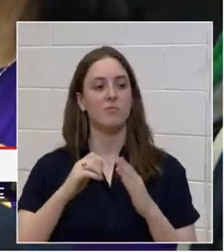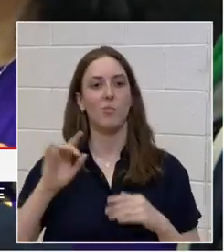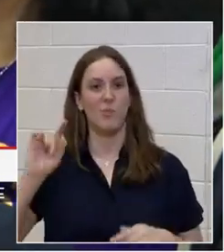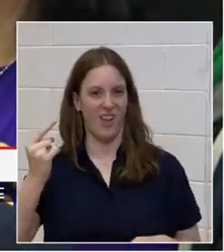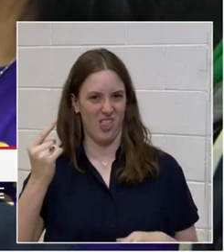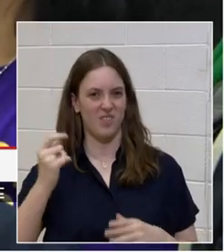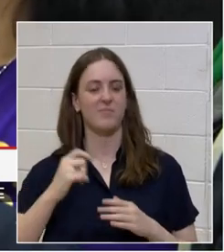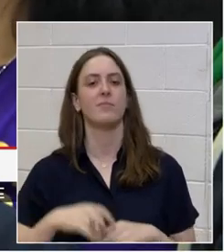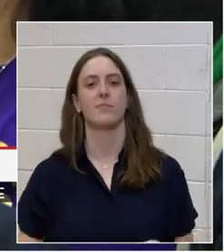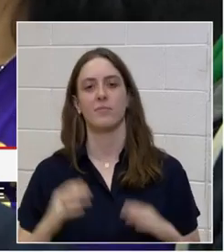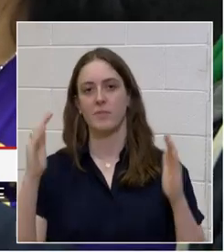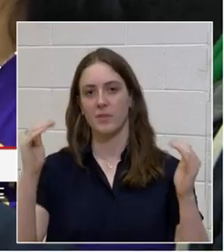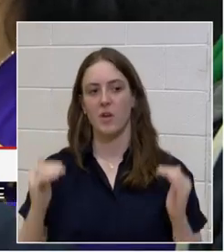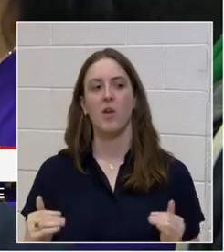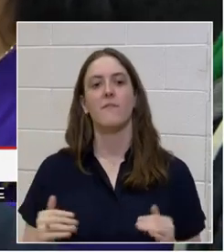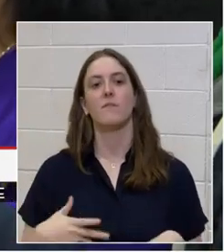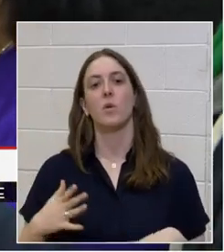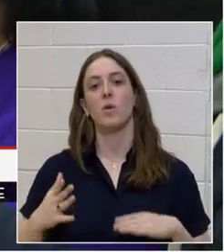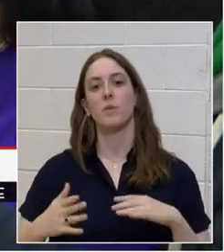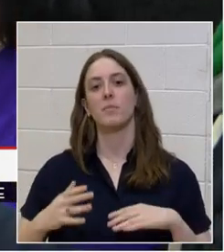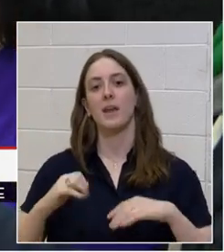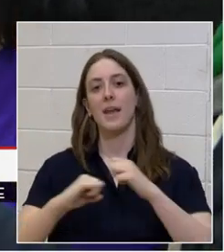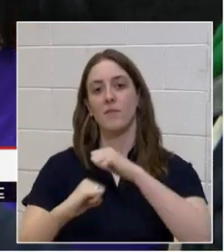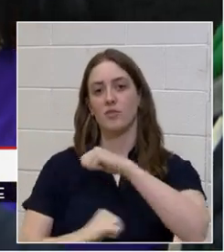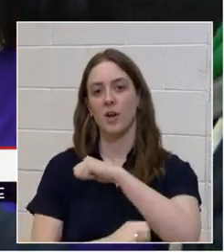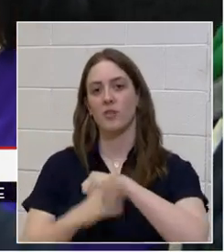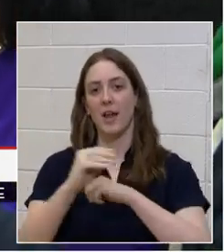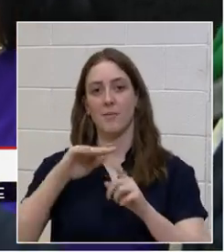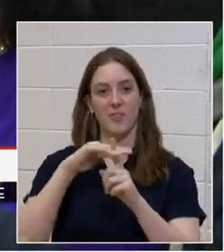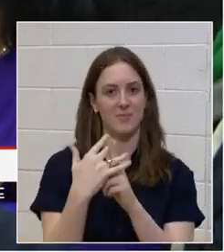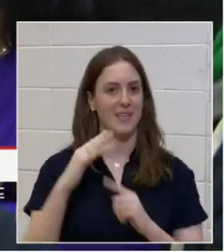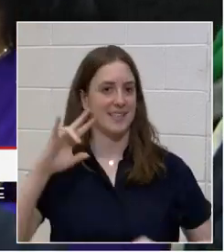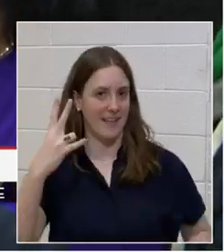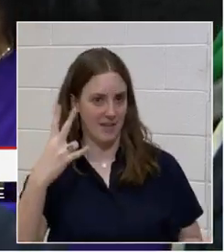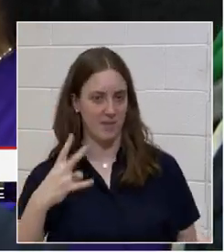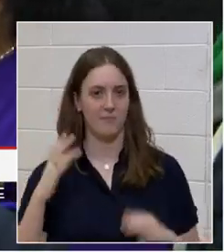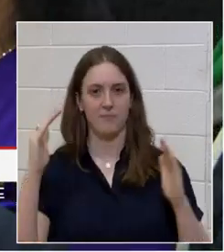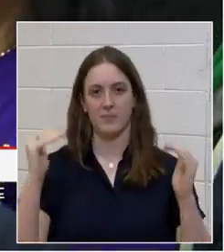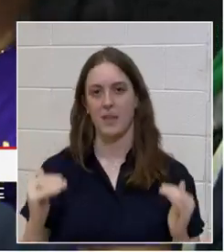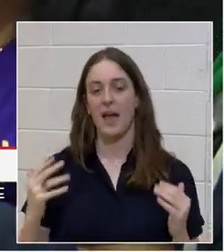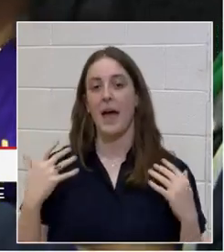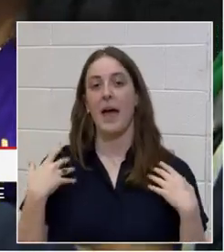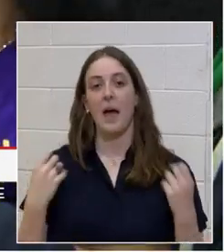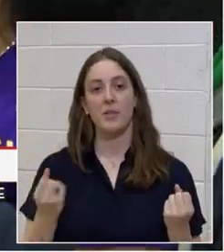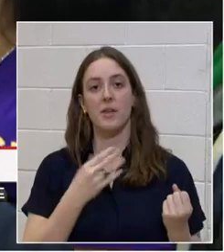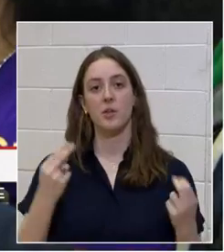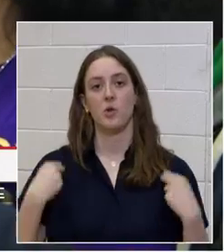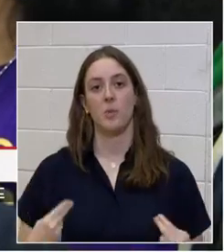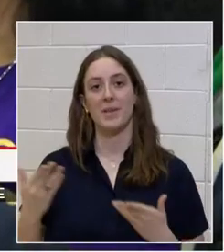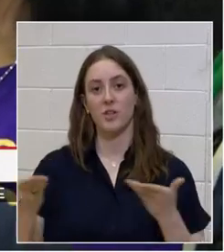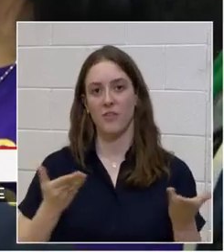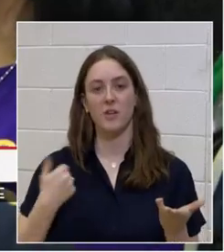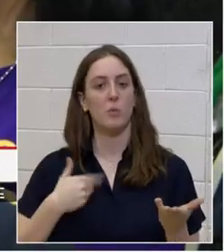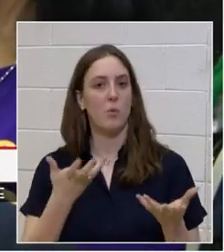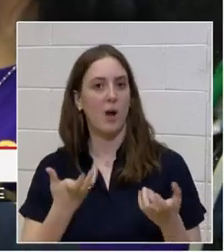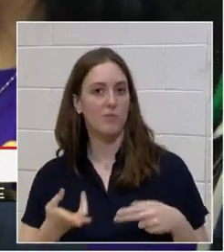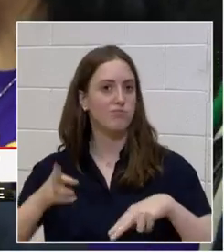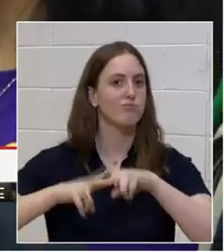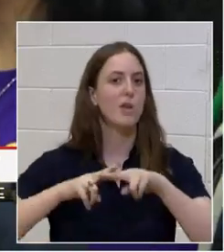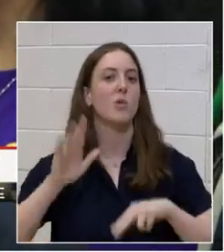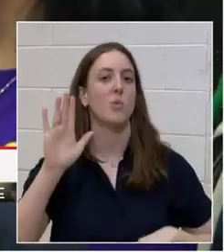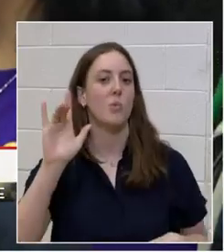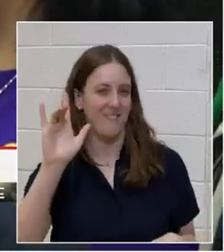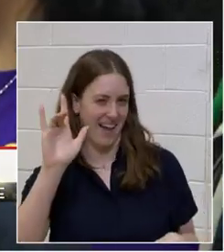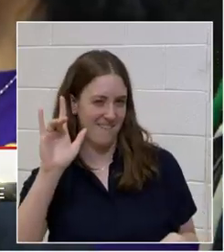For infrastructure and environment, we are at $7. For health and human services, everybody wanted it a little bit higher, so we went with